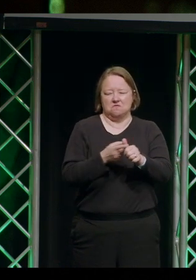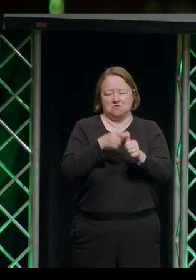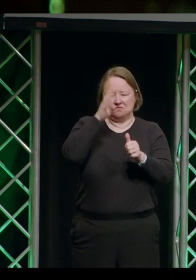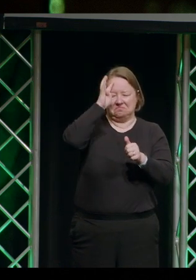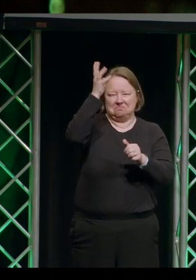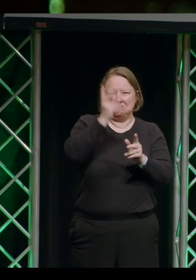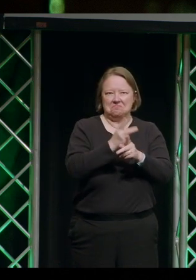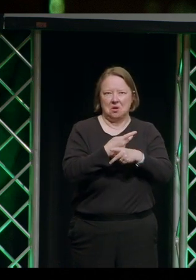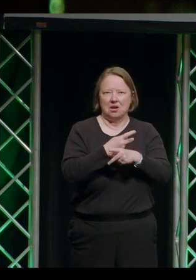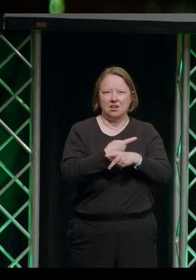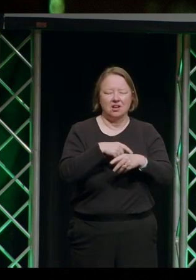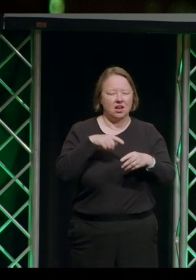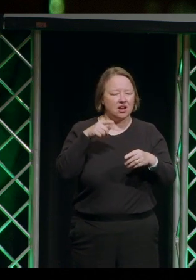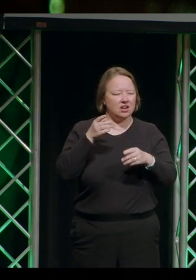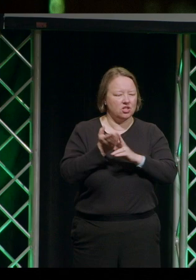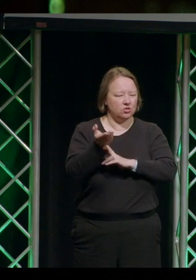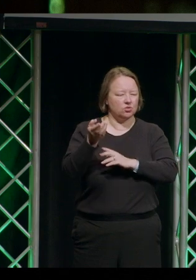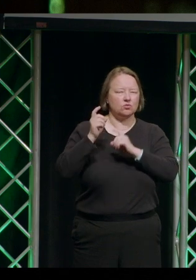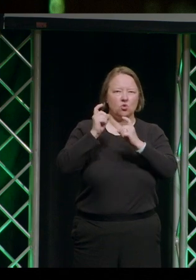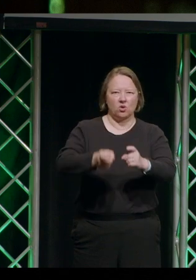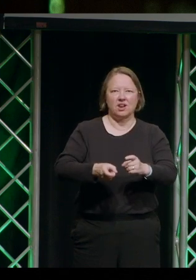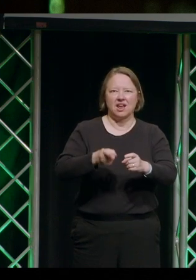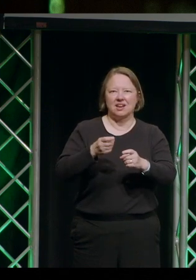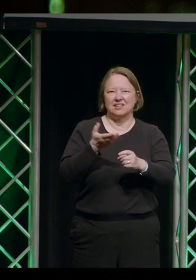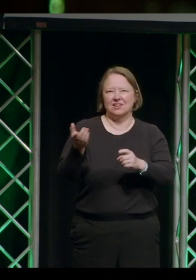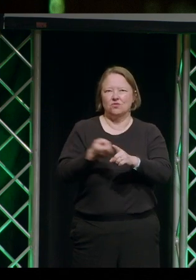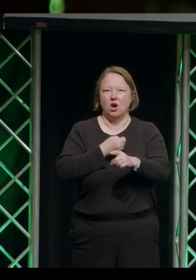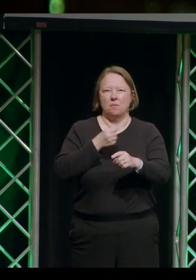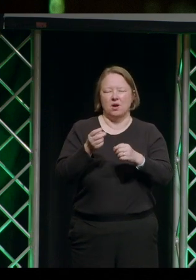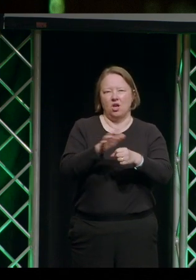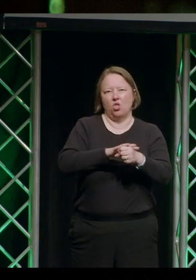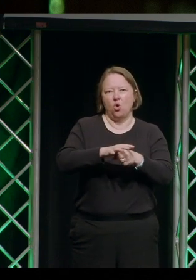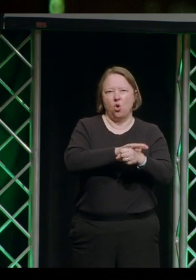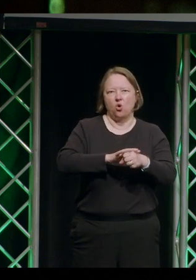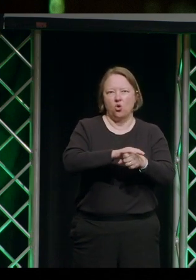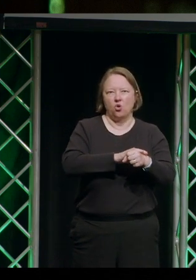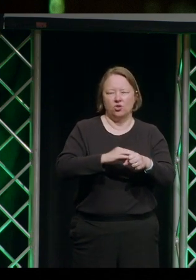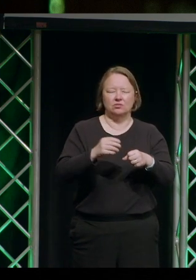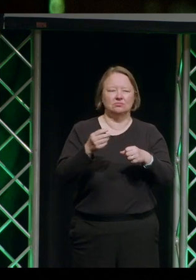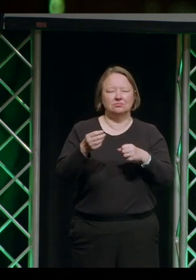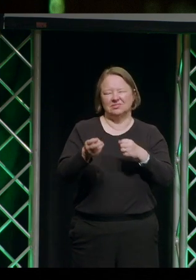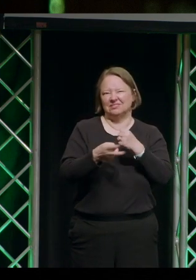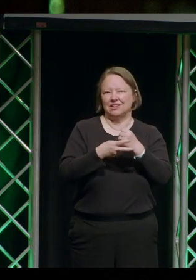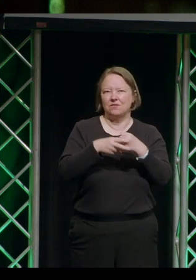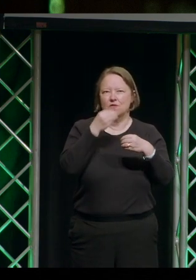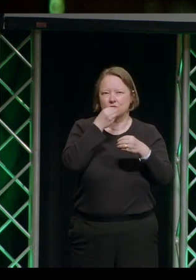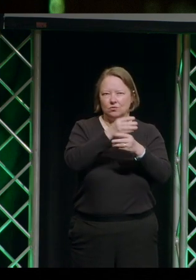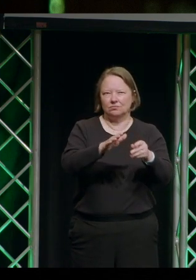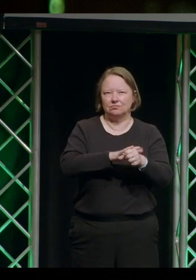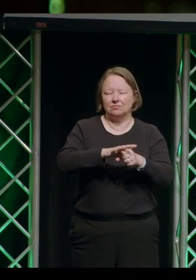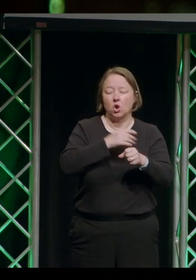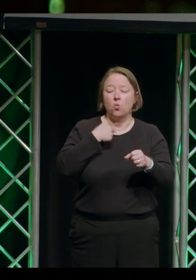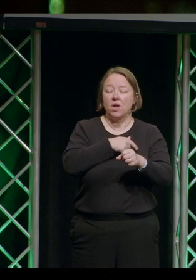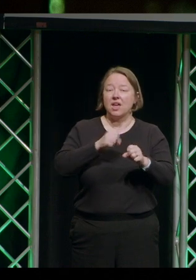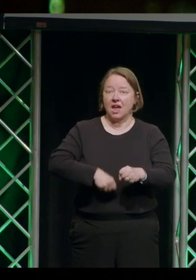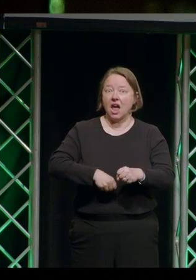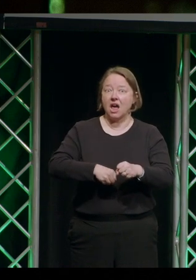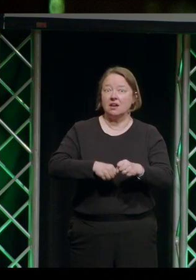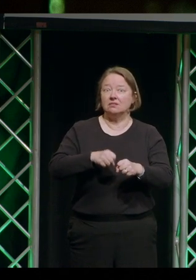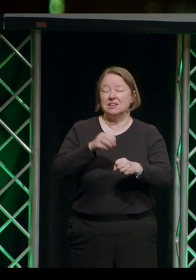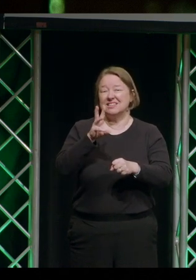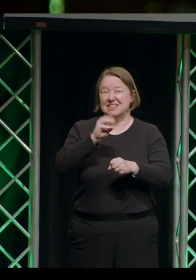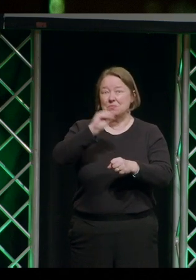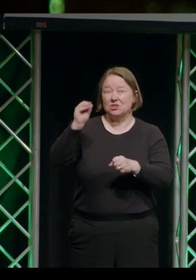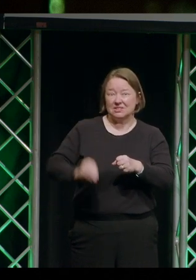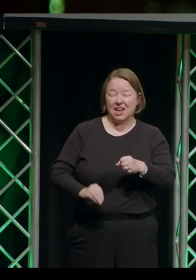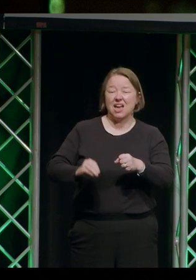and through donated orange scraps from a local Save-On Foods, and we found that we can reduce up to 60% of